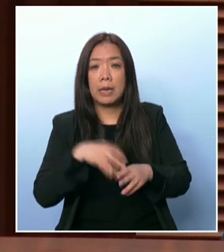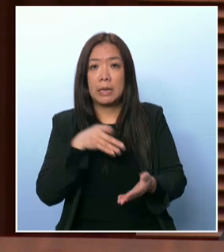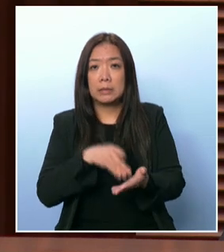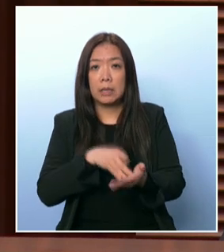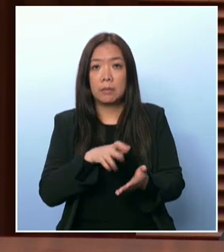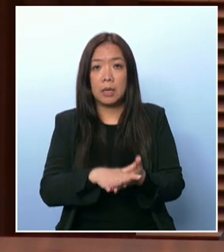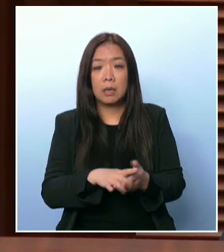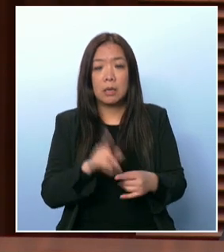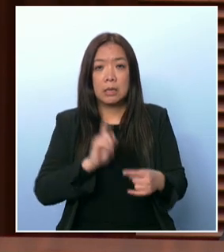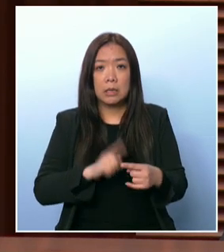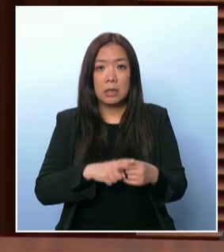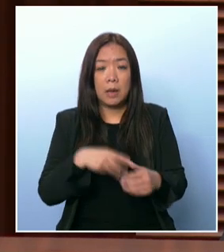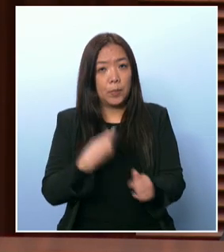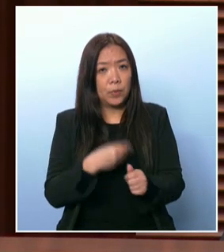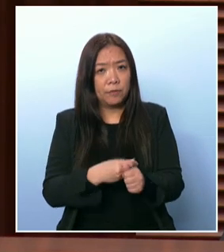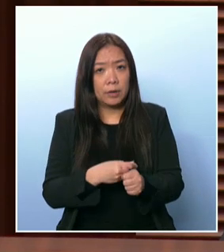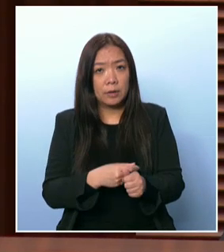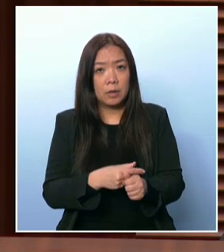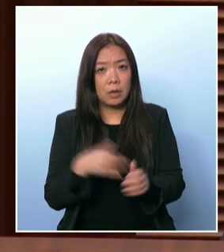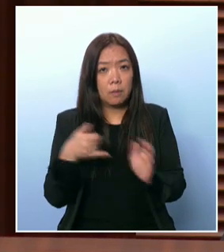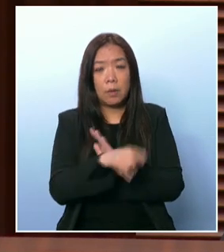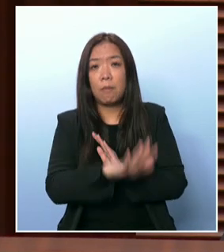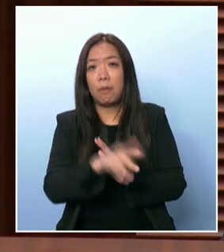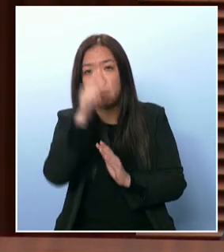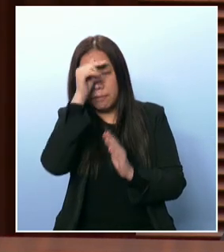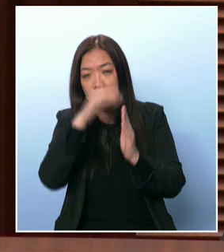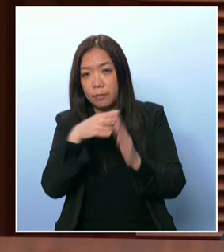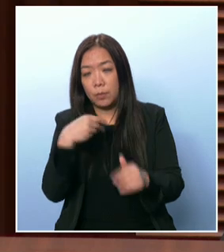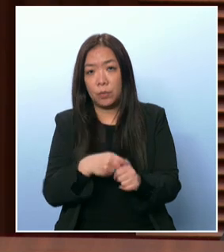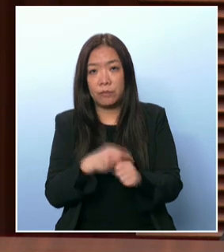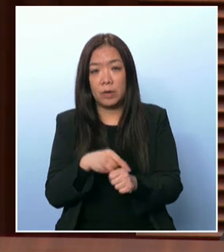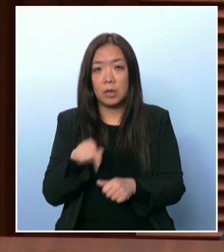to undertake training. They receive training in hospitals.